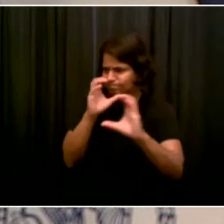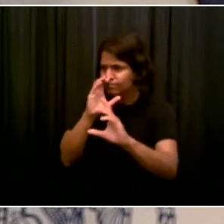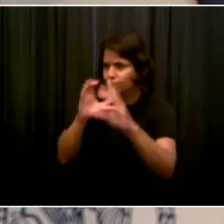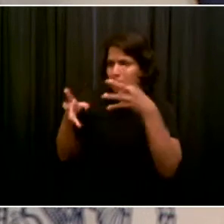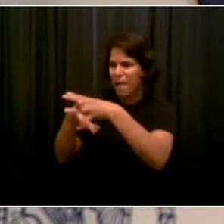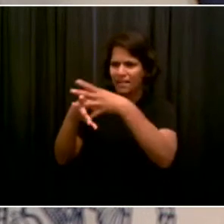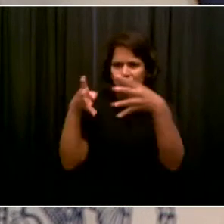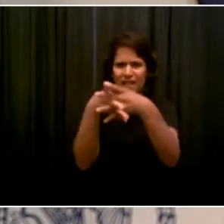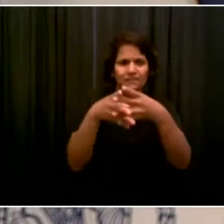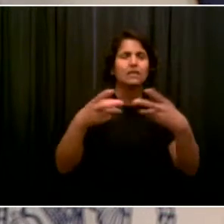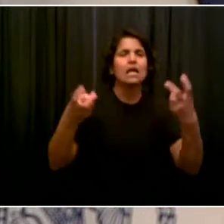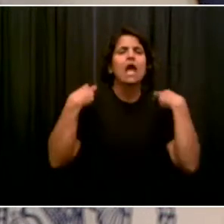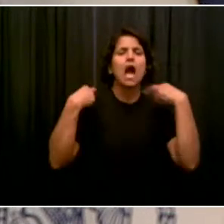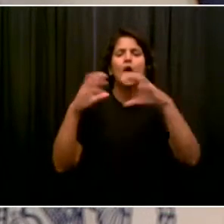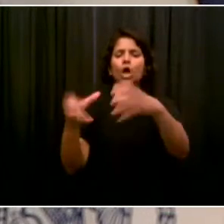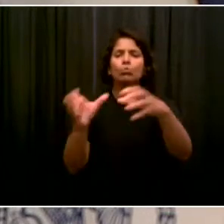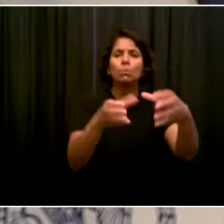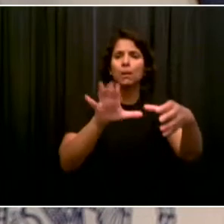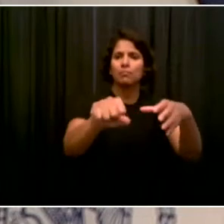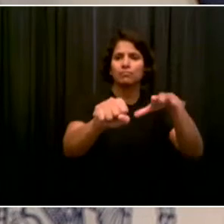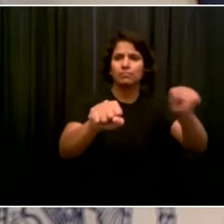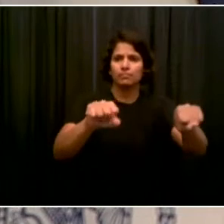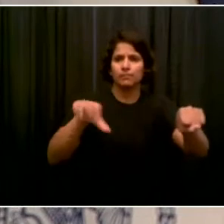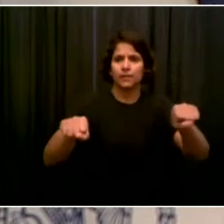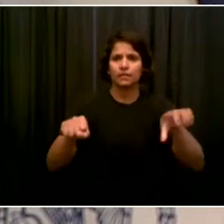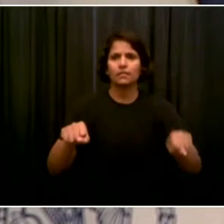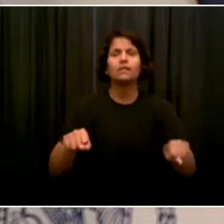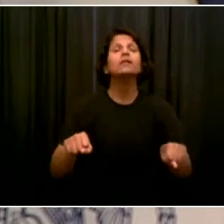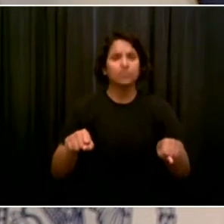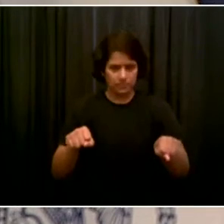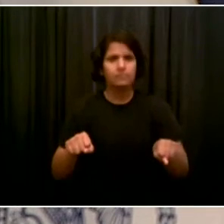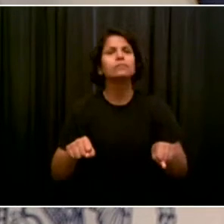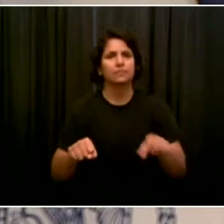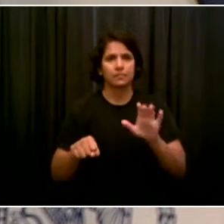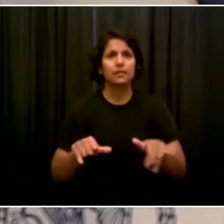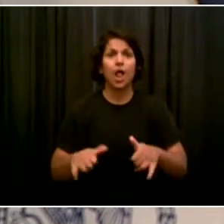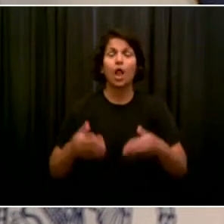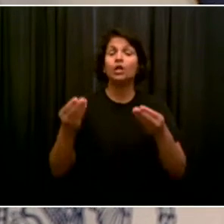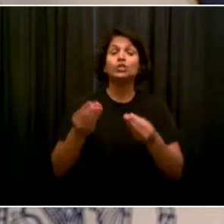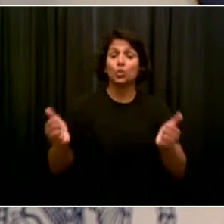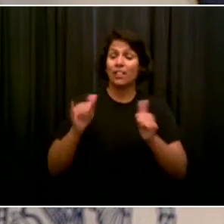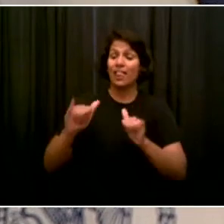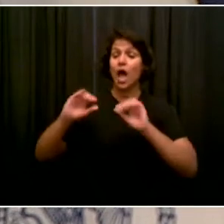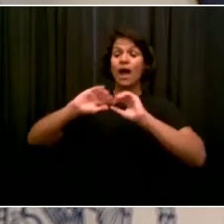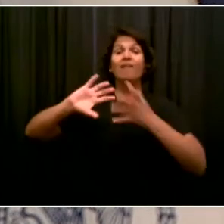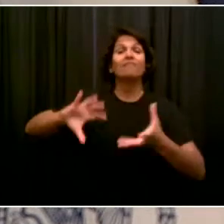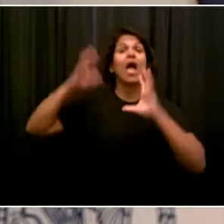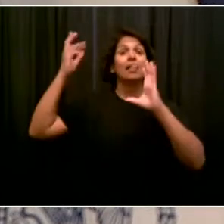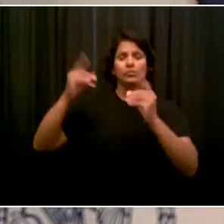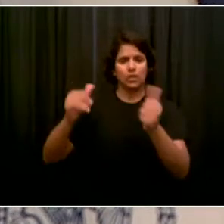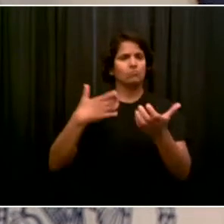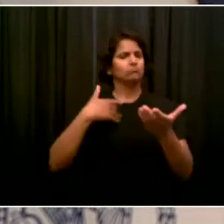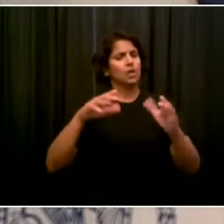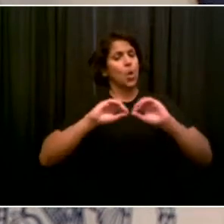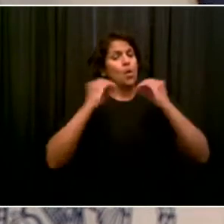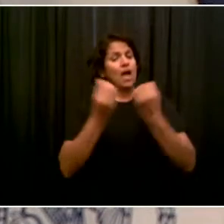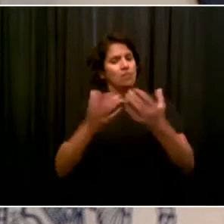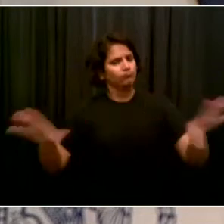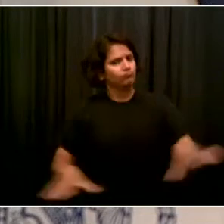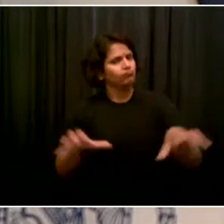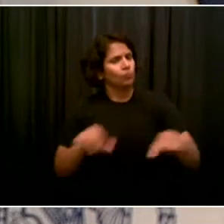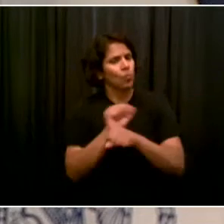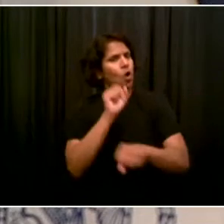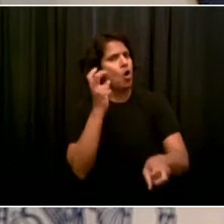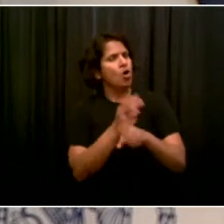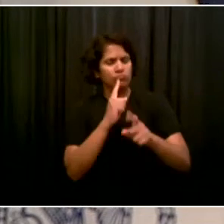difference. The Cure Violence Movement and Crisis Management System is on the march. We are taking back streets, taking back blocks, not accepting what